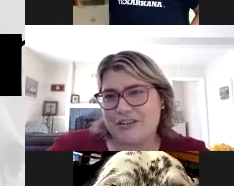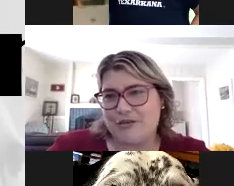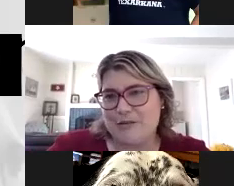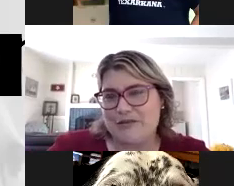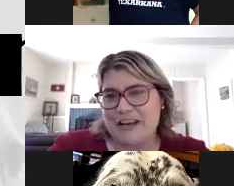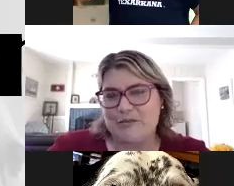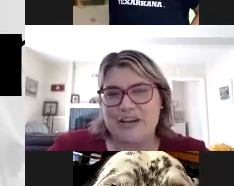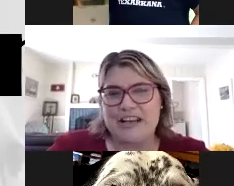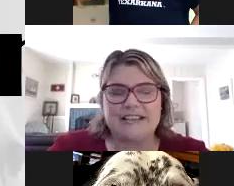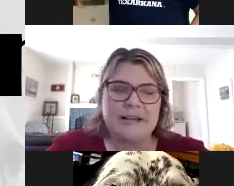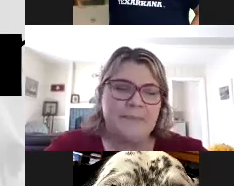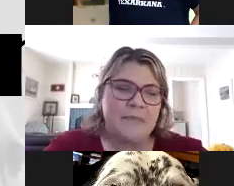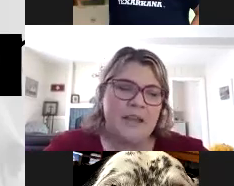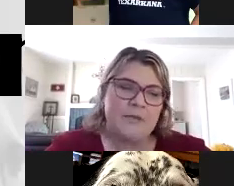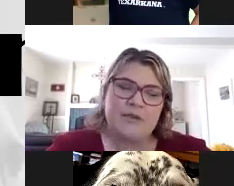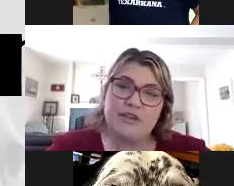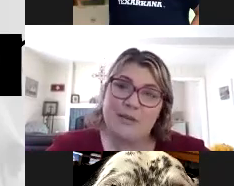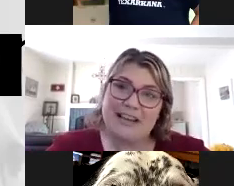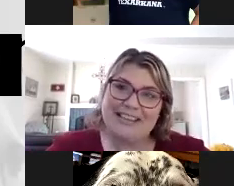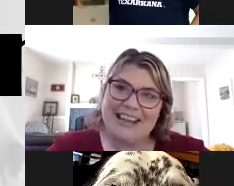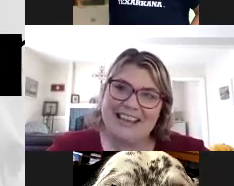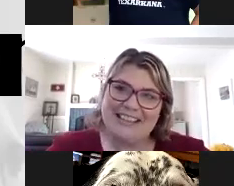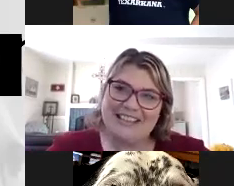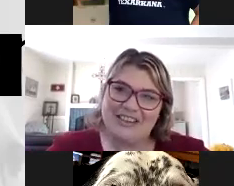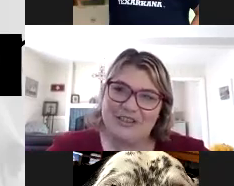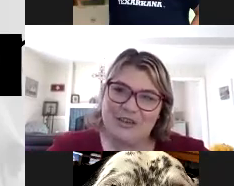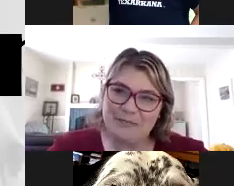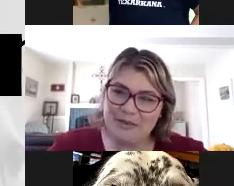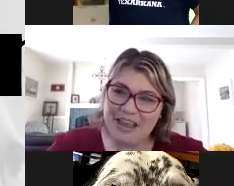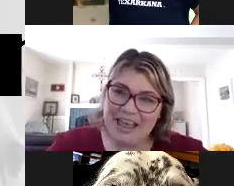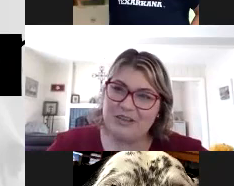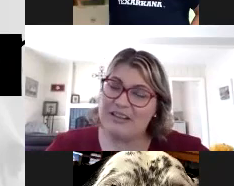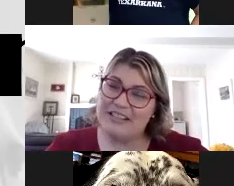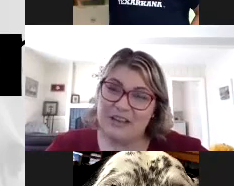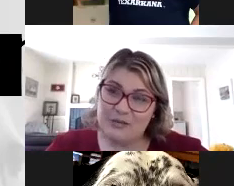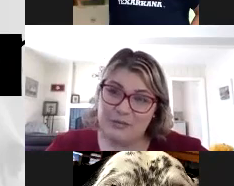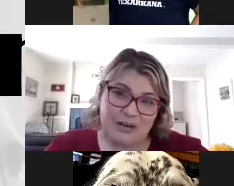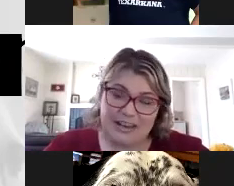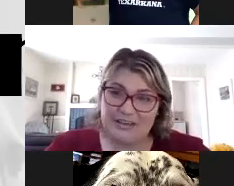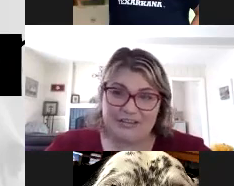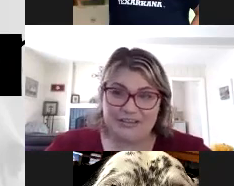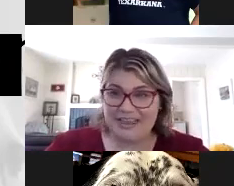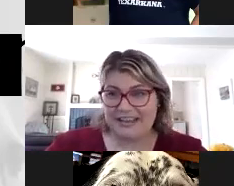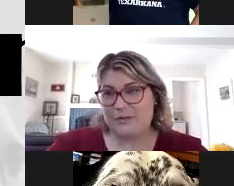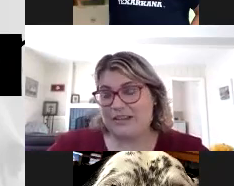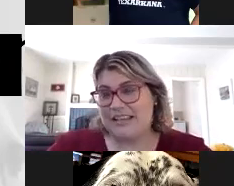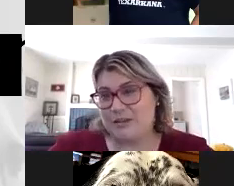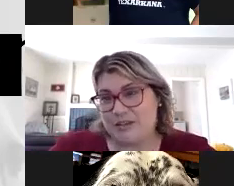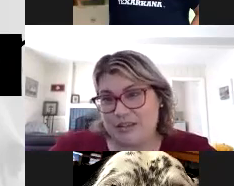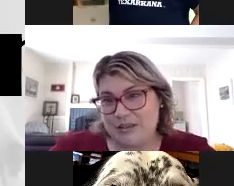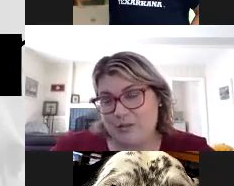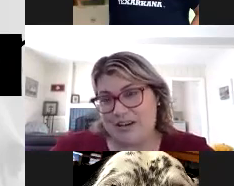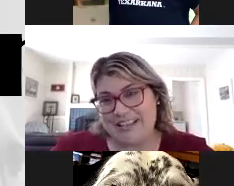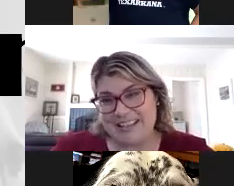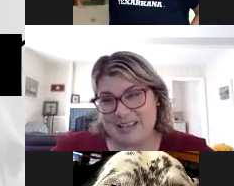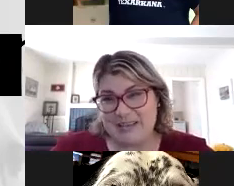networks. You should be able to find it pretty easily, between Joe Biden and Donald Trump. And so that's one of the other things that we see as a